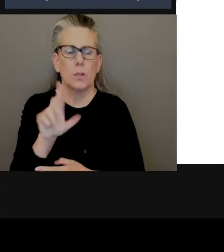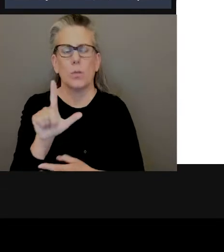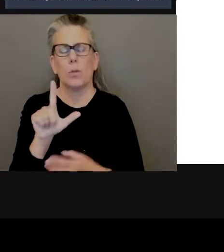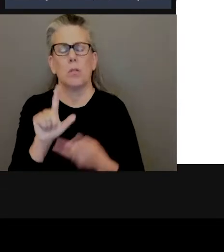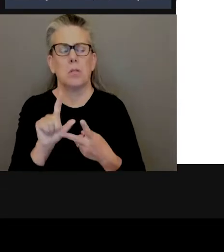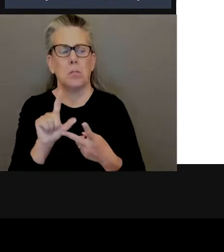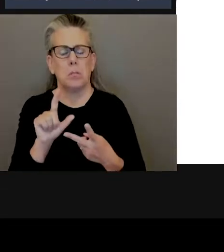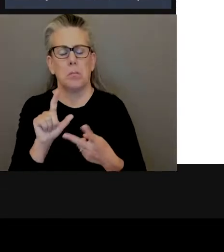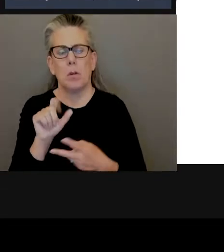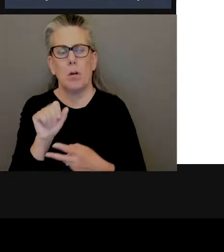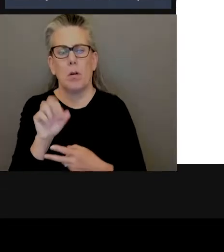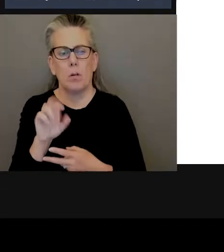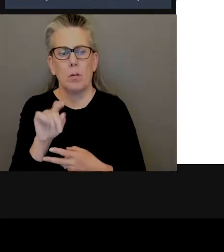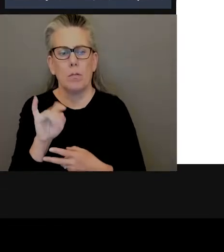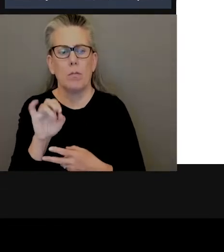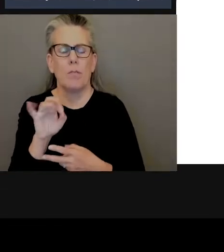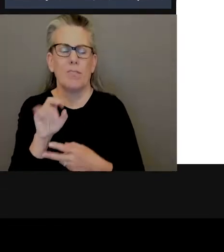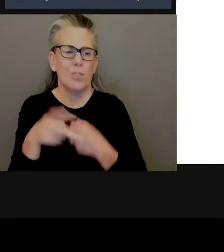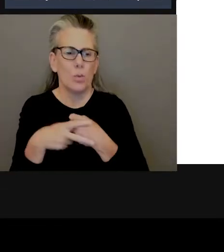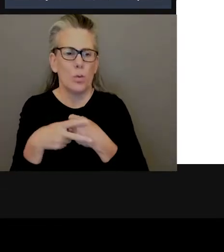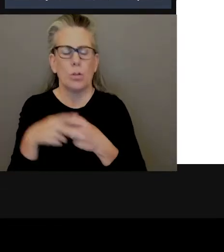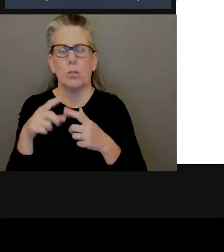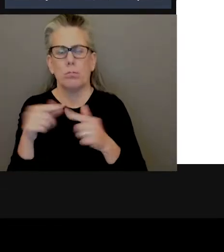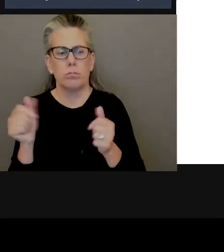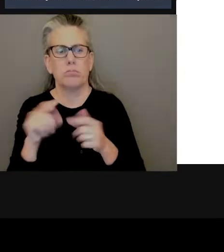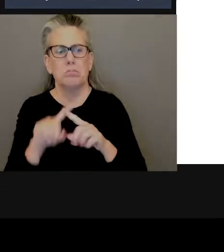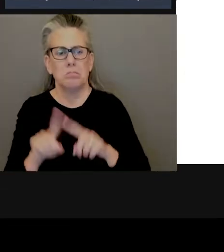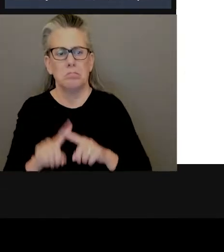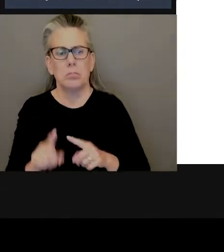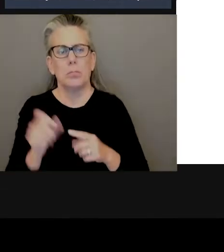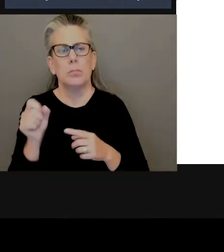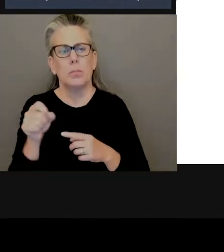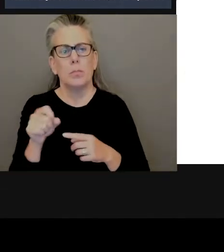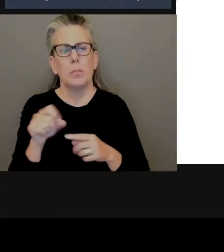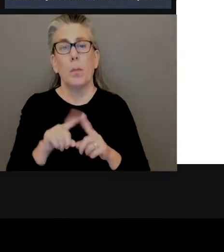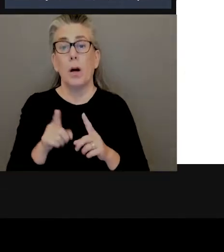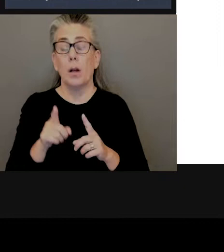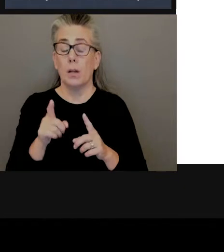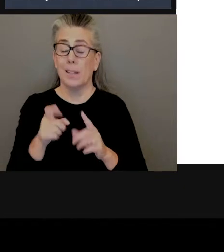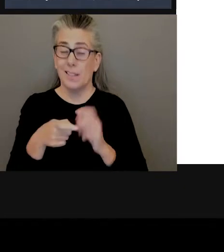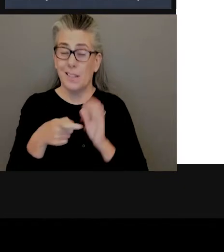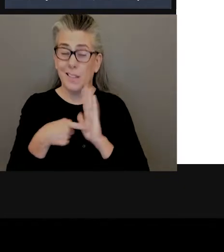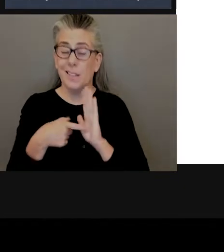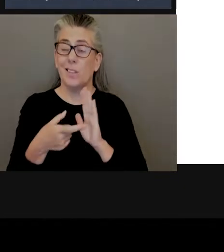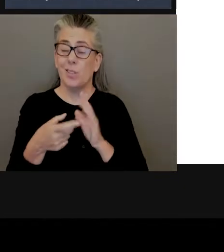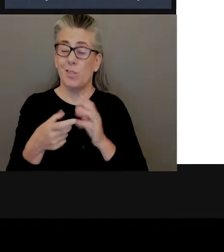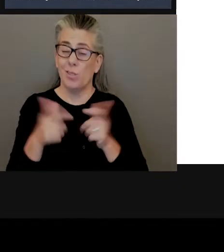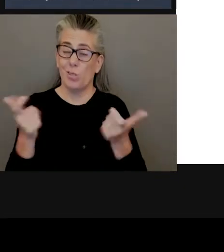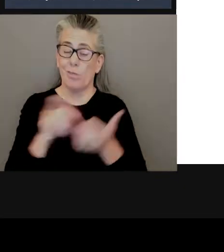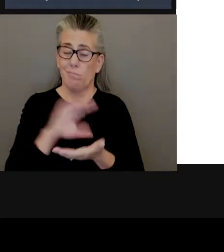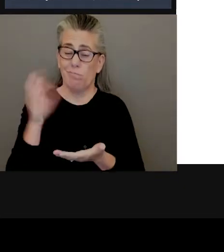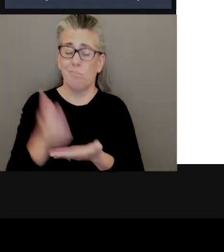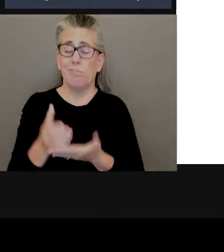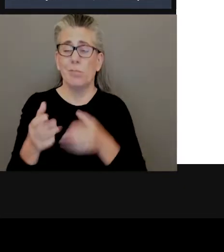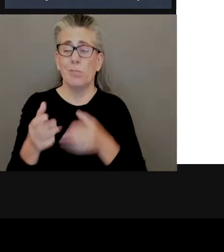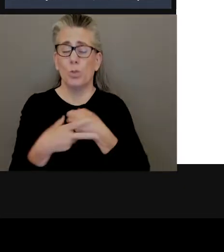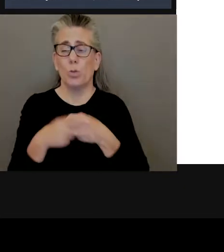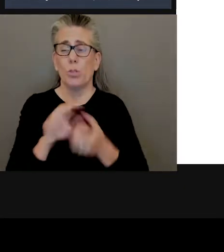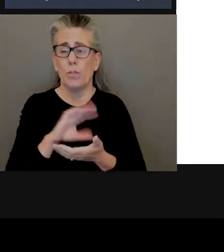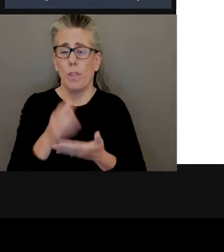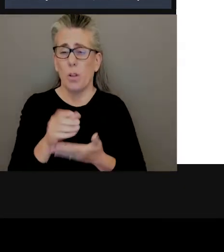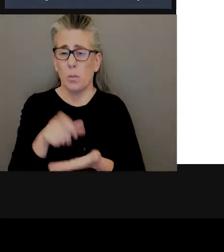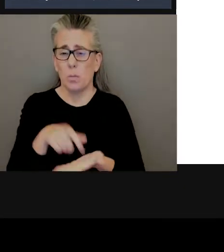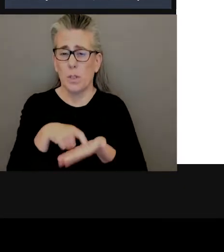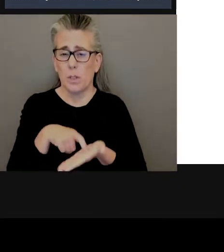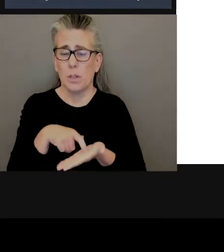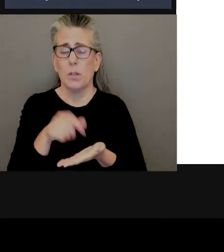min IO storage, and that grows over time. And it needs a resizable storage volume, and that means we need to have the continuous